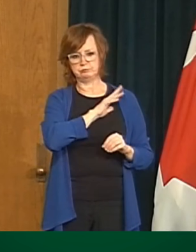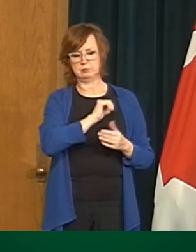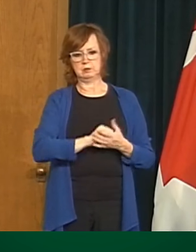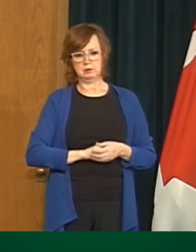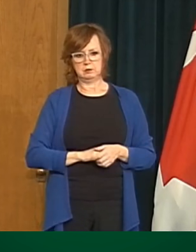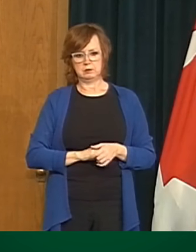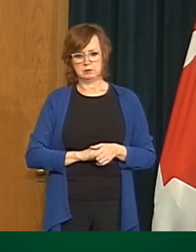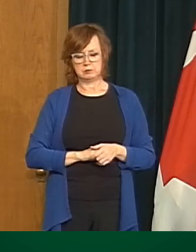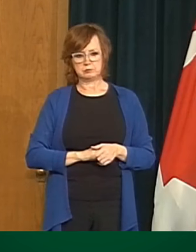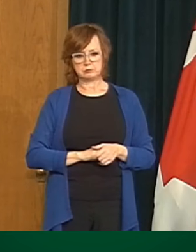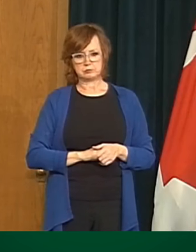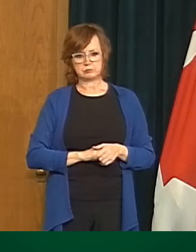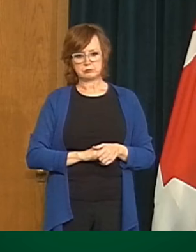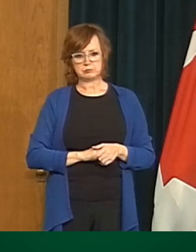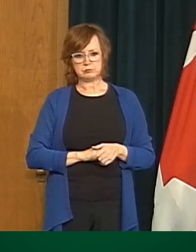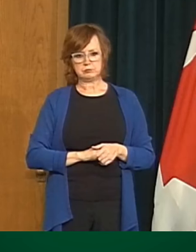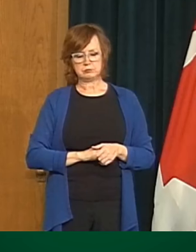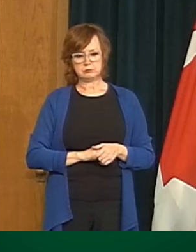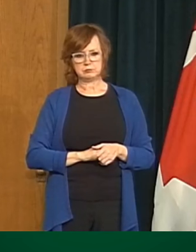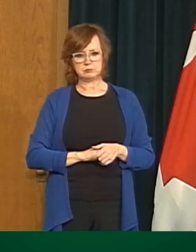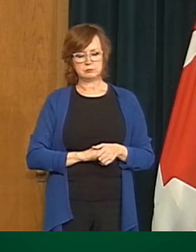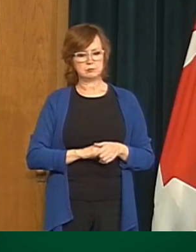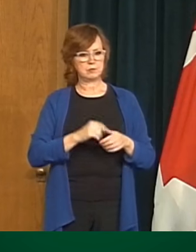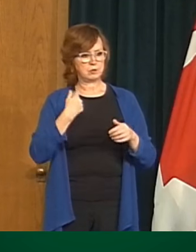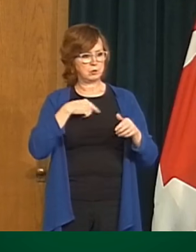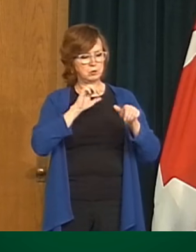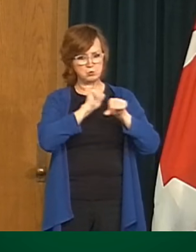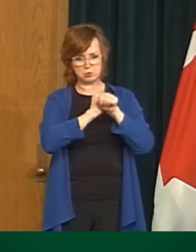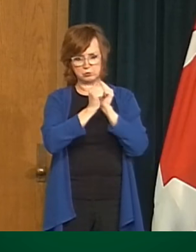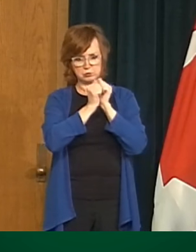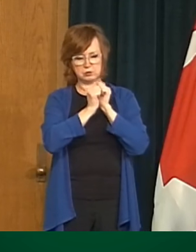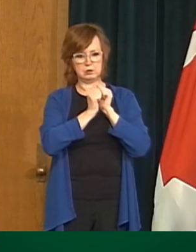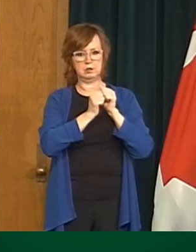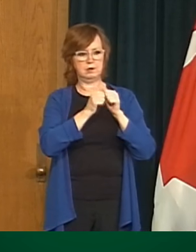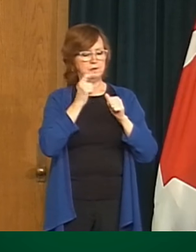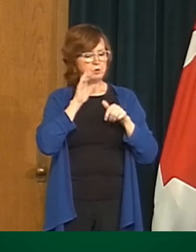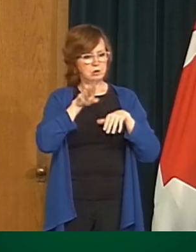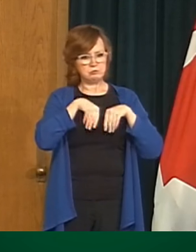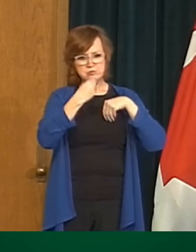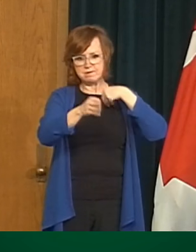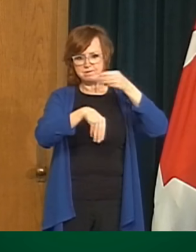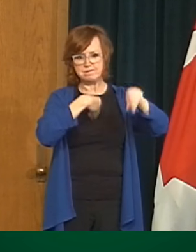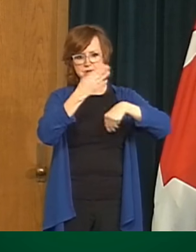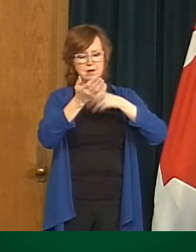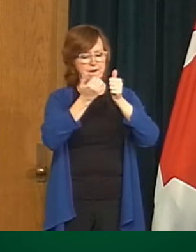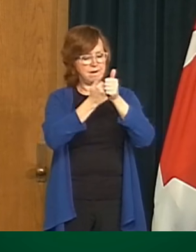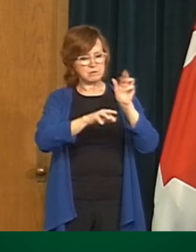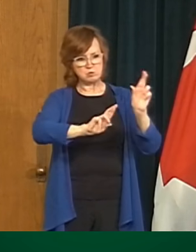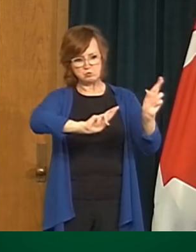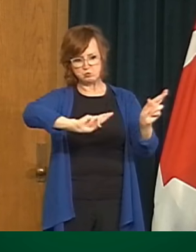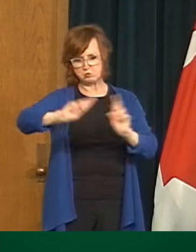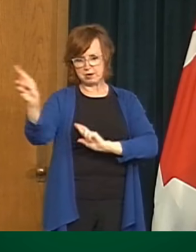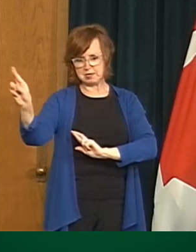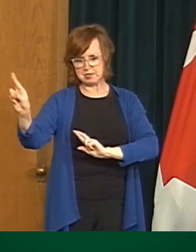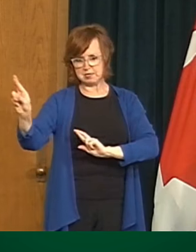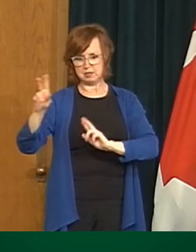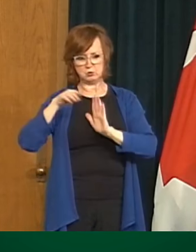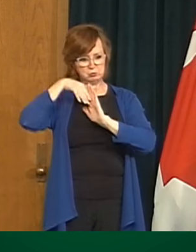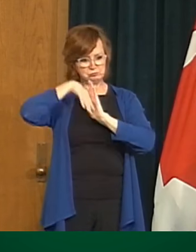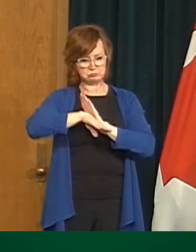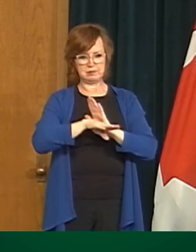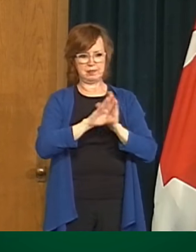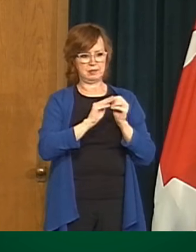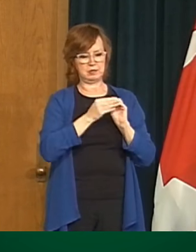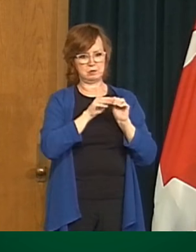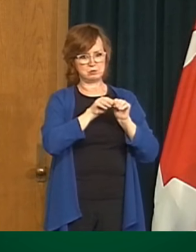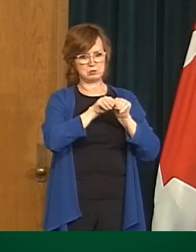are working with the communities there to provide all of the resources necessary to give us every opportunity to bend the curve, to flatten the curve,